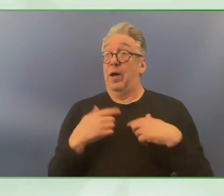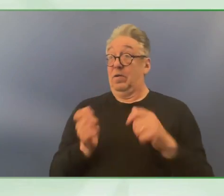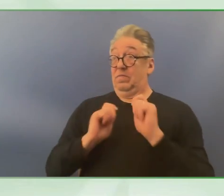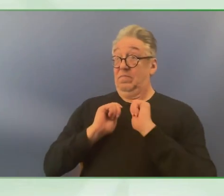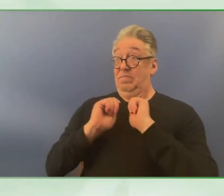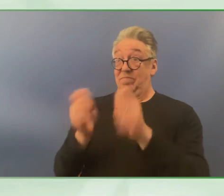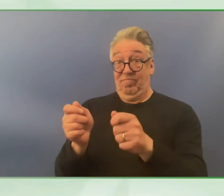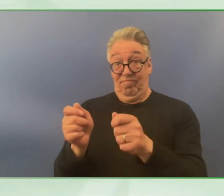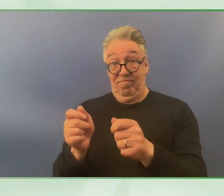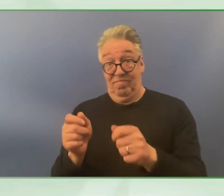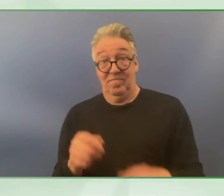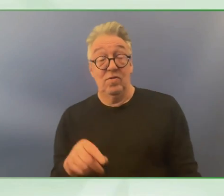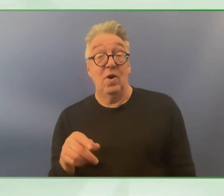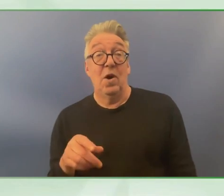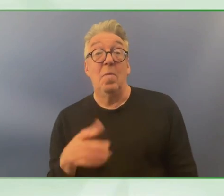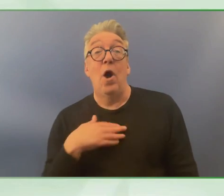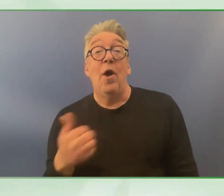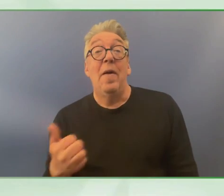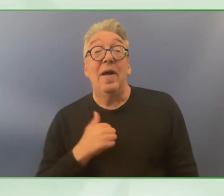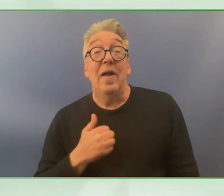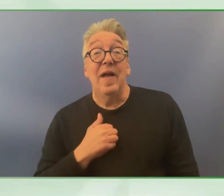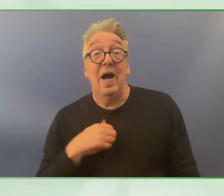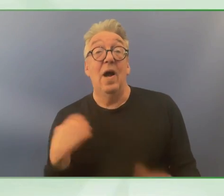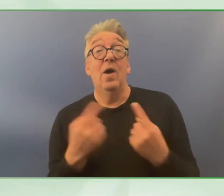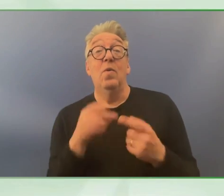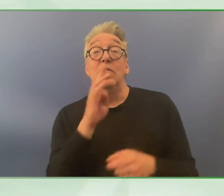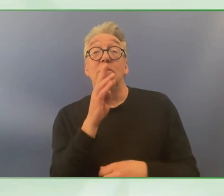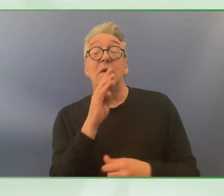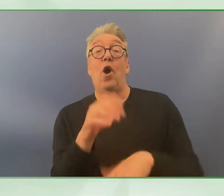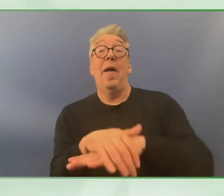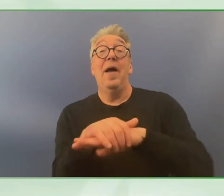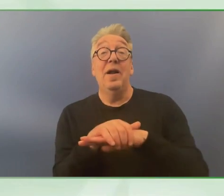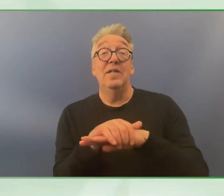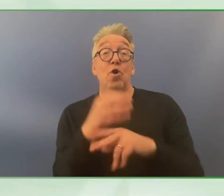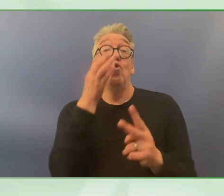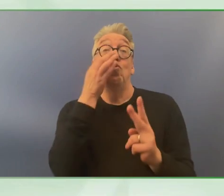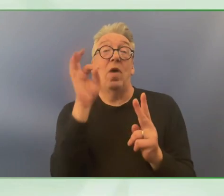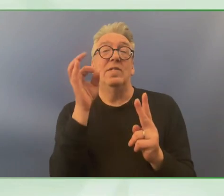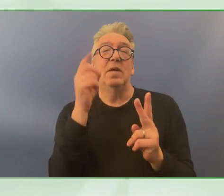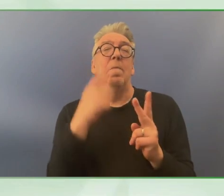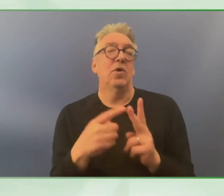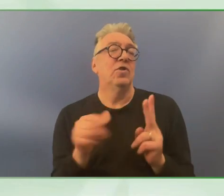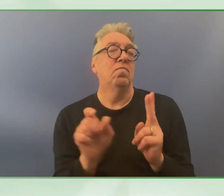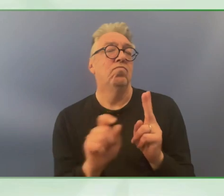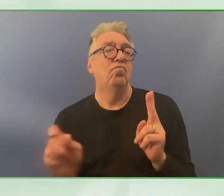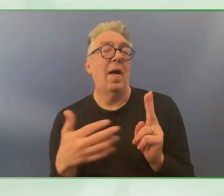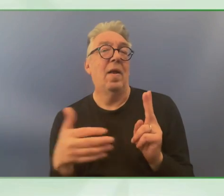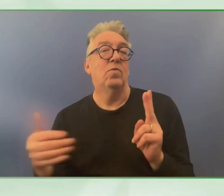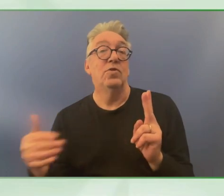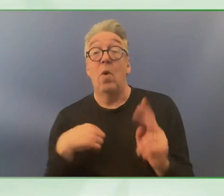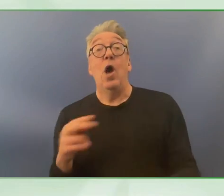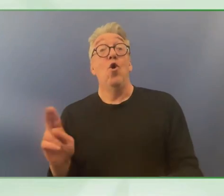speaks English and French predominantly across the country, and other languages as well, but we're using AI in our systems, like in